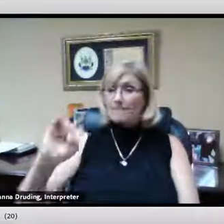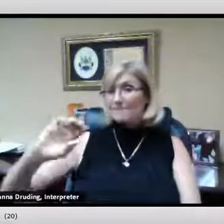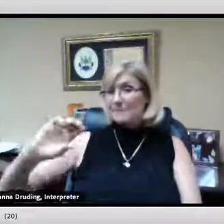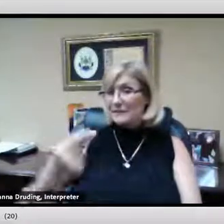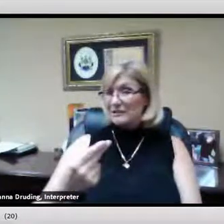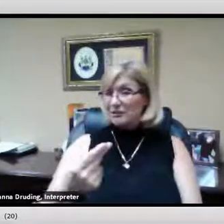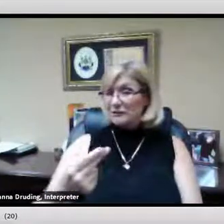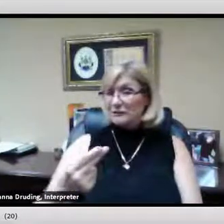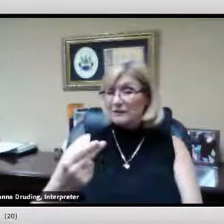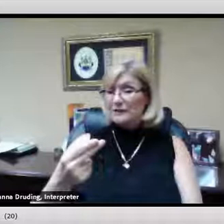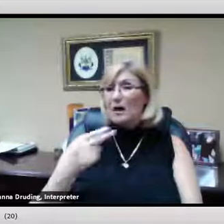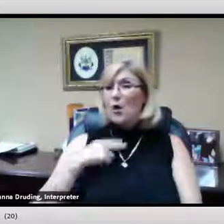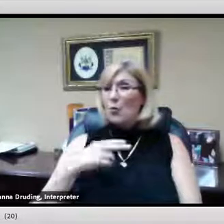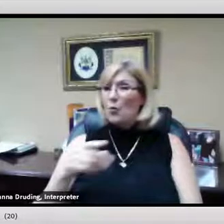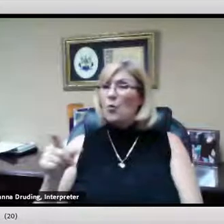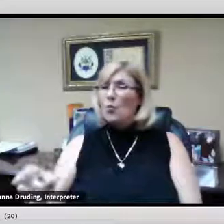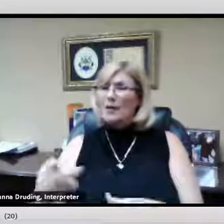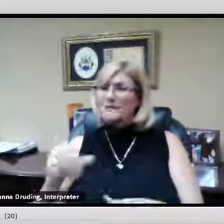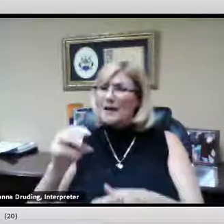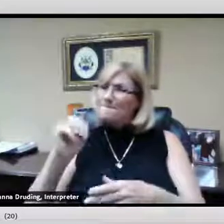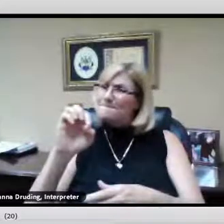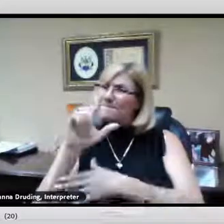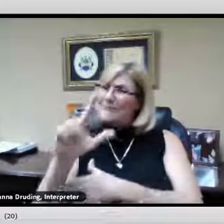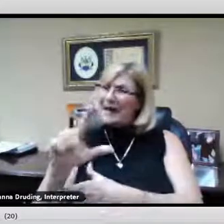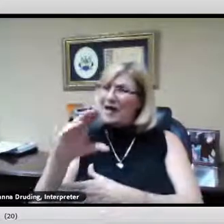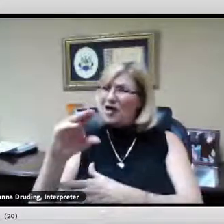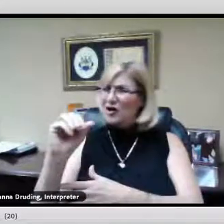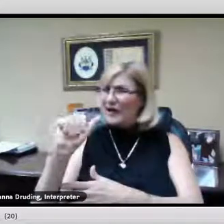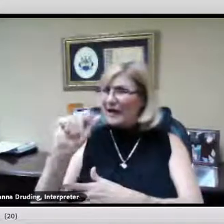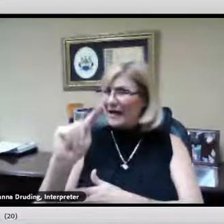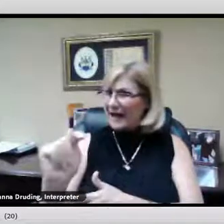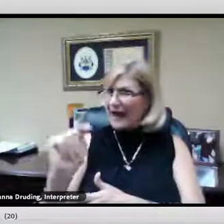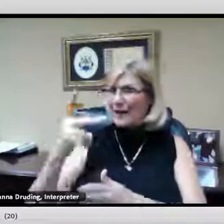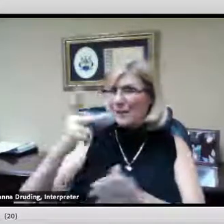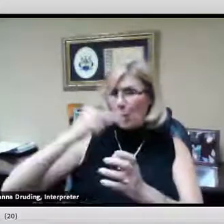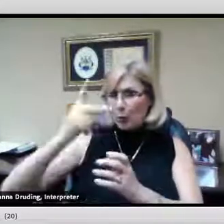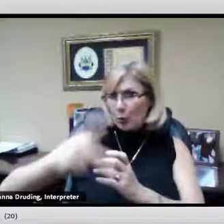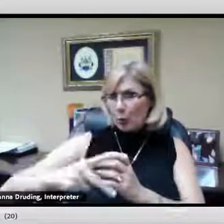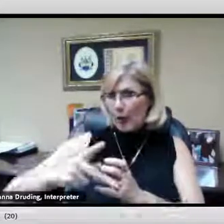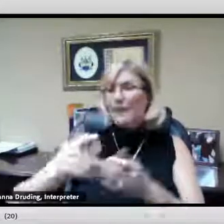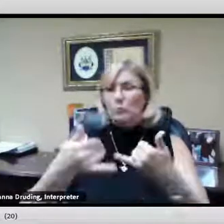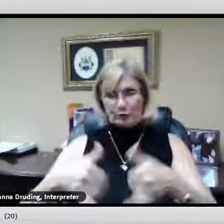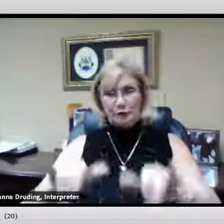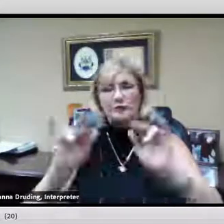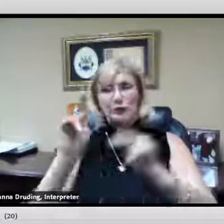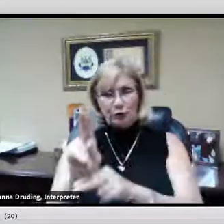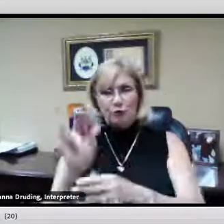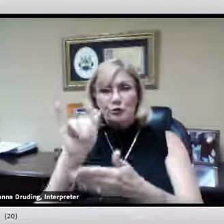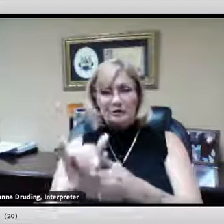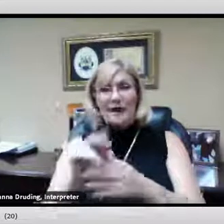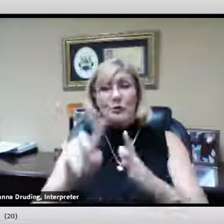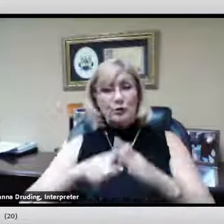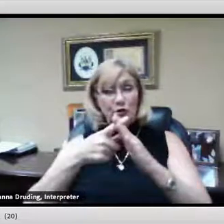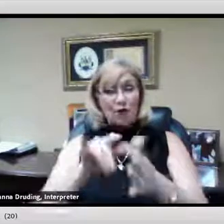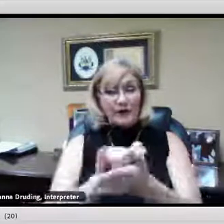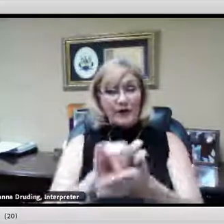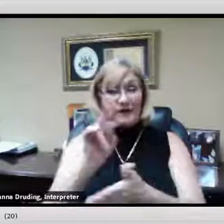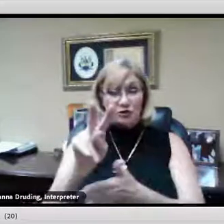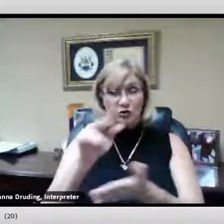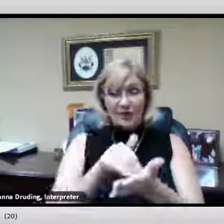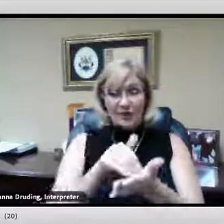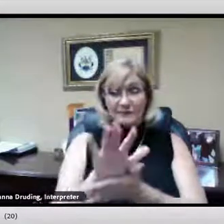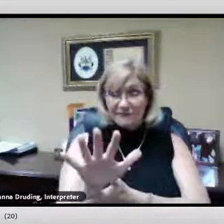was implemented in the Melcat program, and that's what we use in Michigan. Still, we started that in 2005, and part of